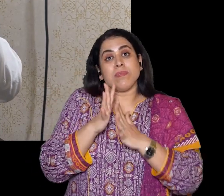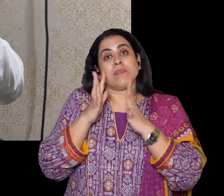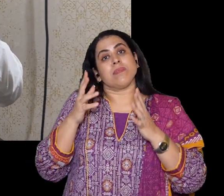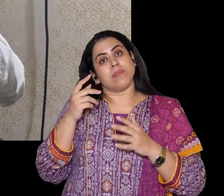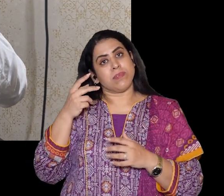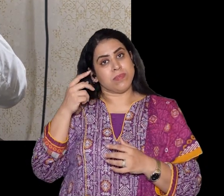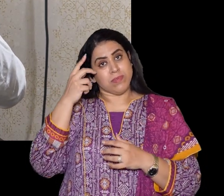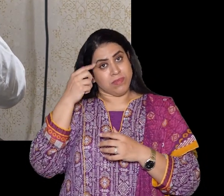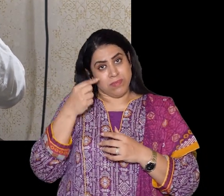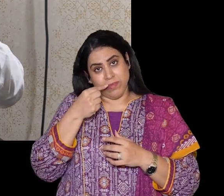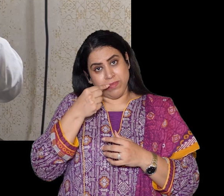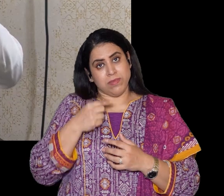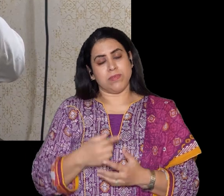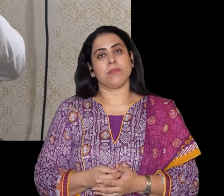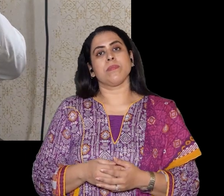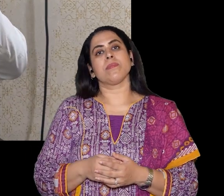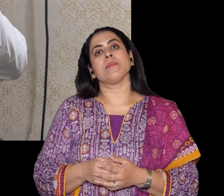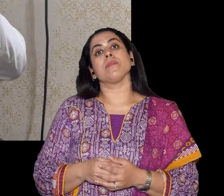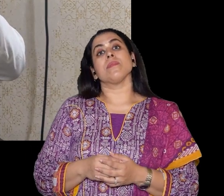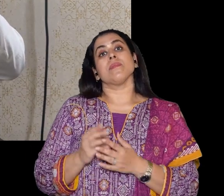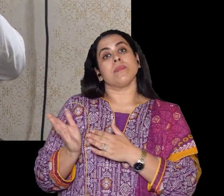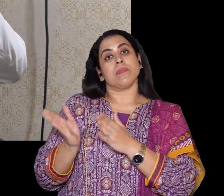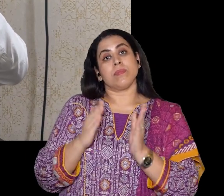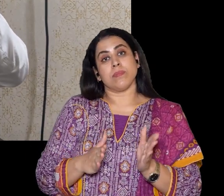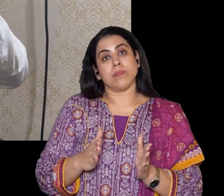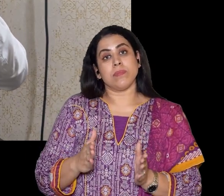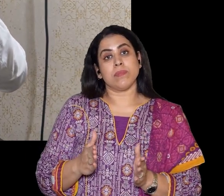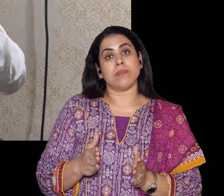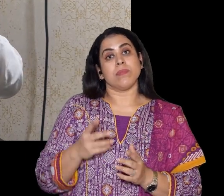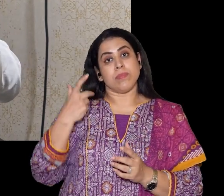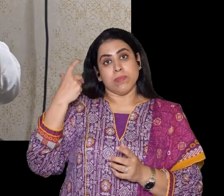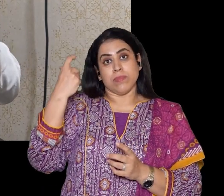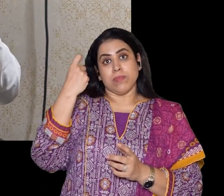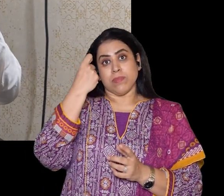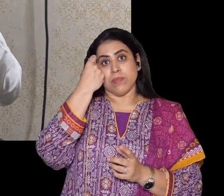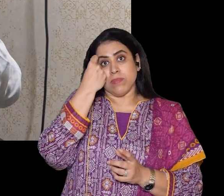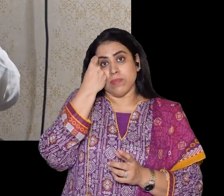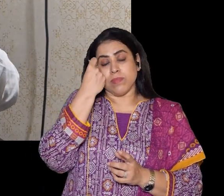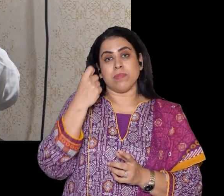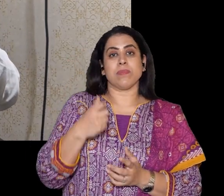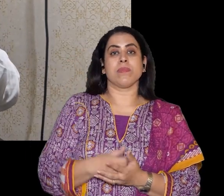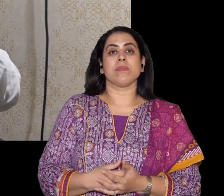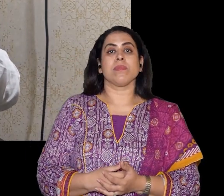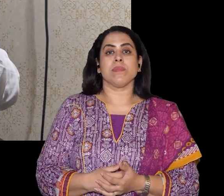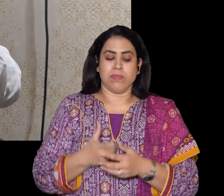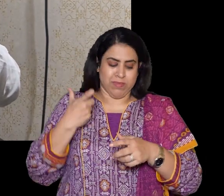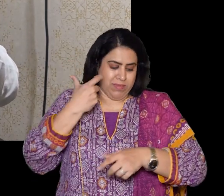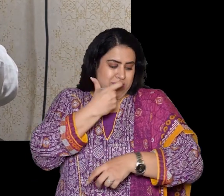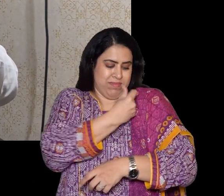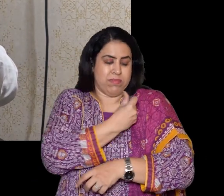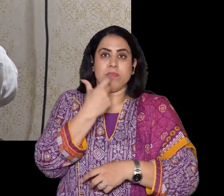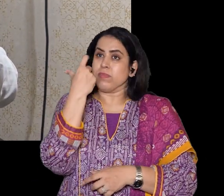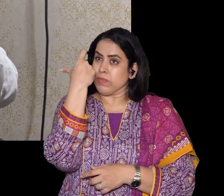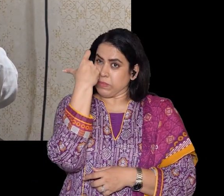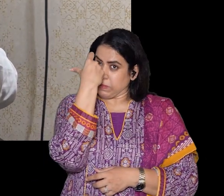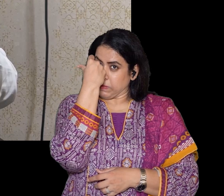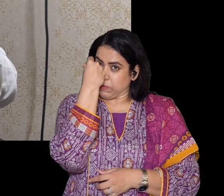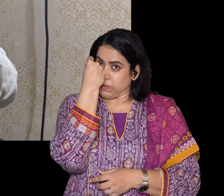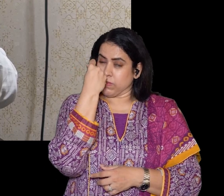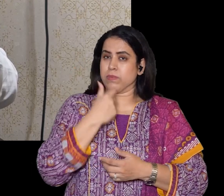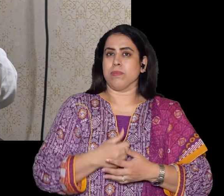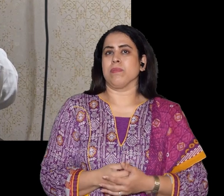is one mode of treatment. The other mode of treatment is in the form of injections. Now, the injections are called